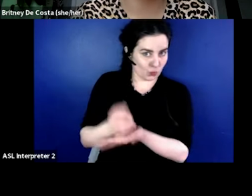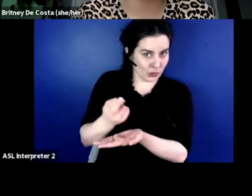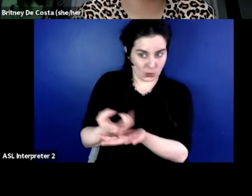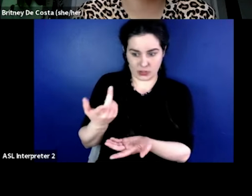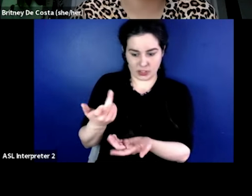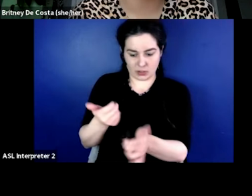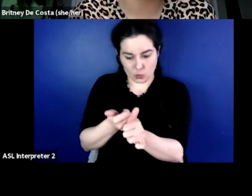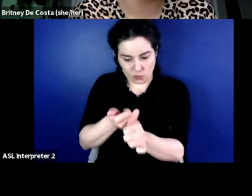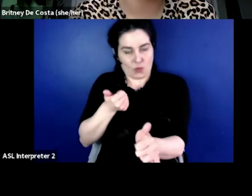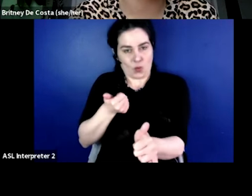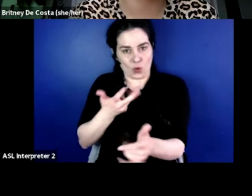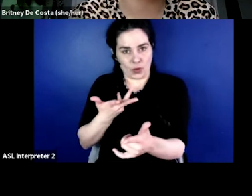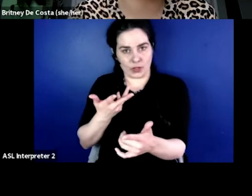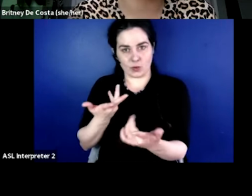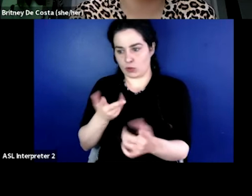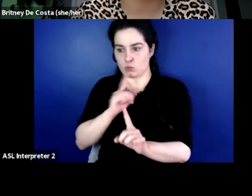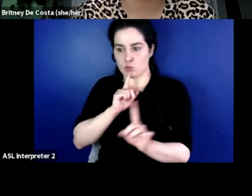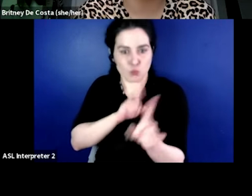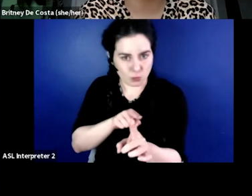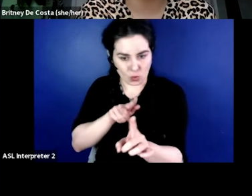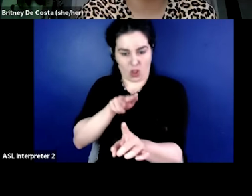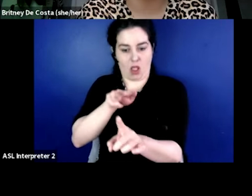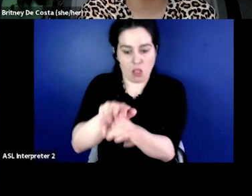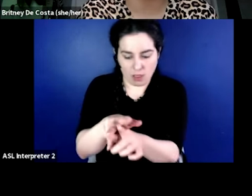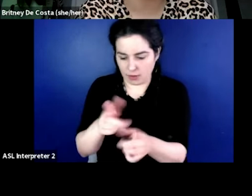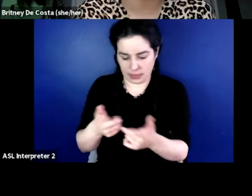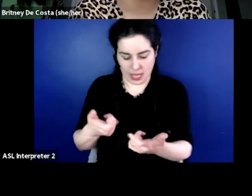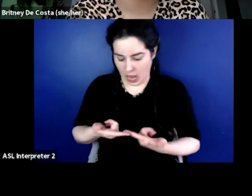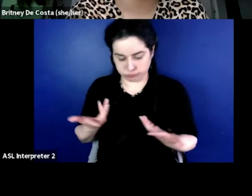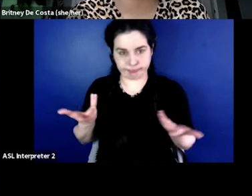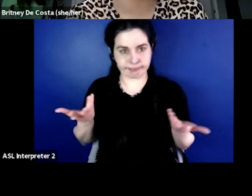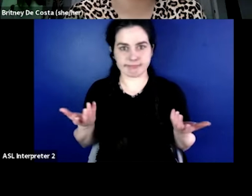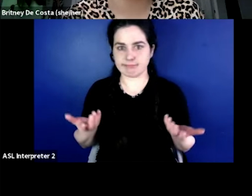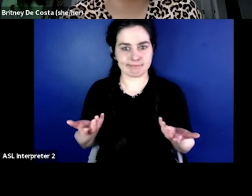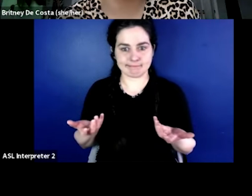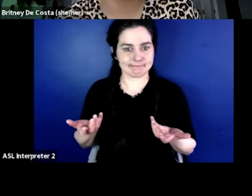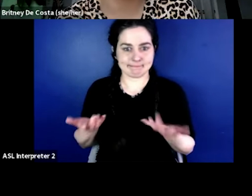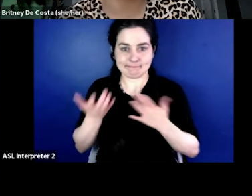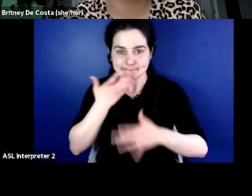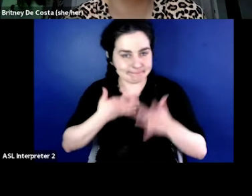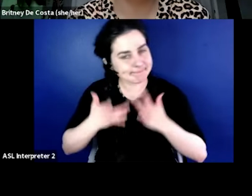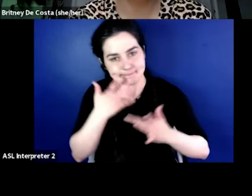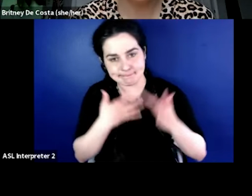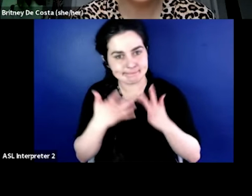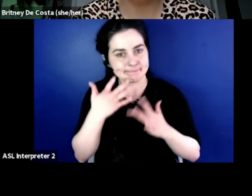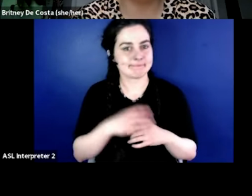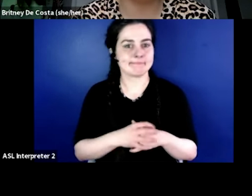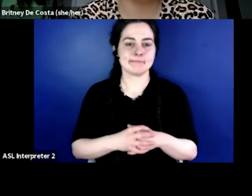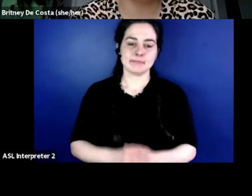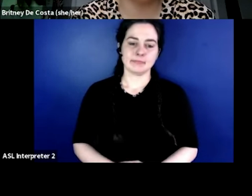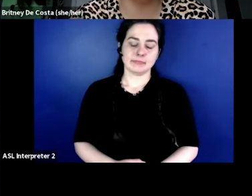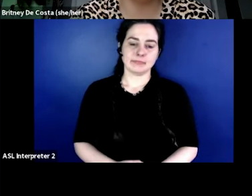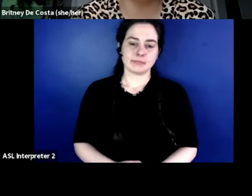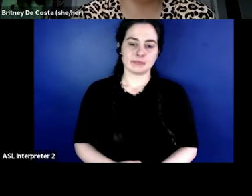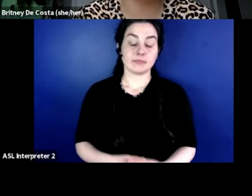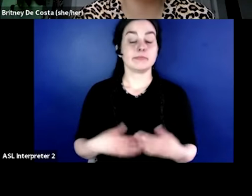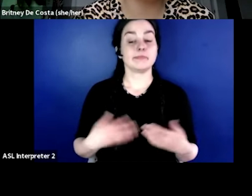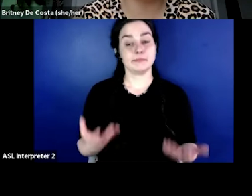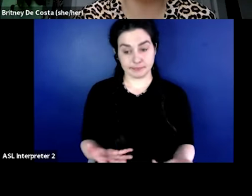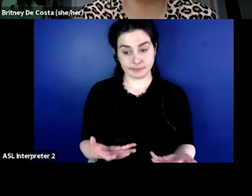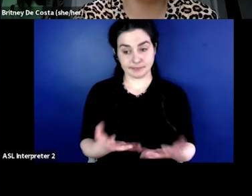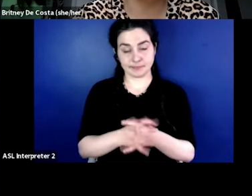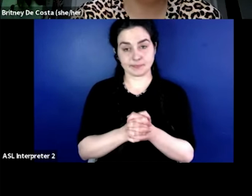and address and respond to sexual harassment when it does occur or before it occurs in these spaces. So this